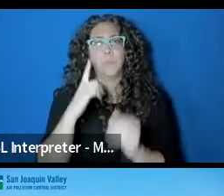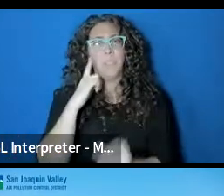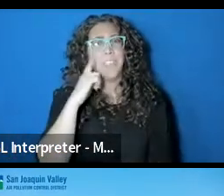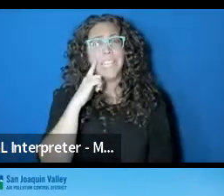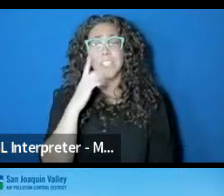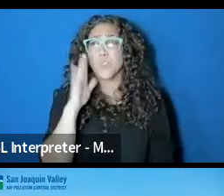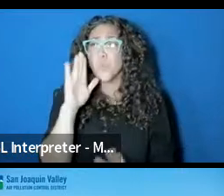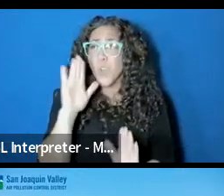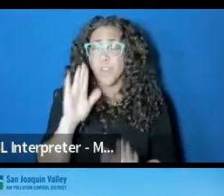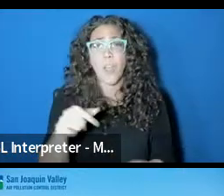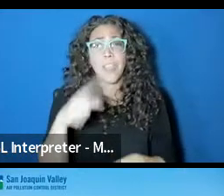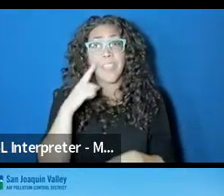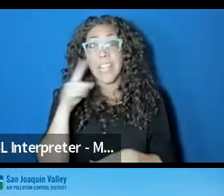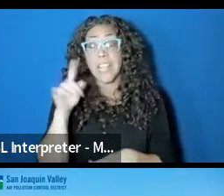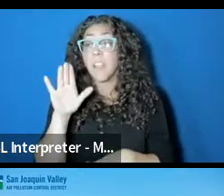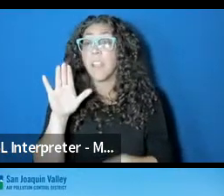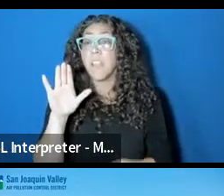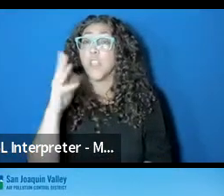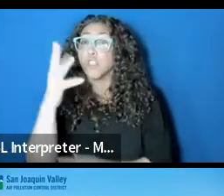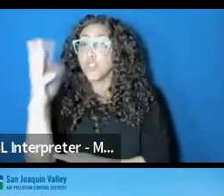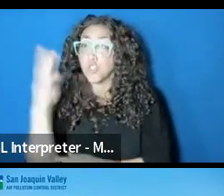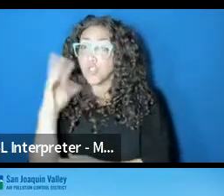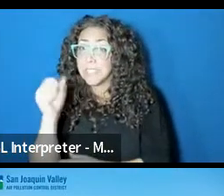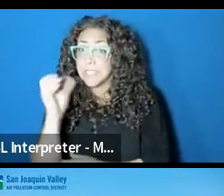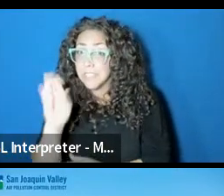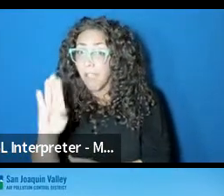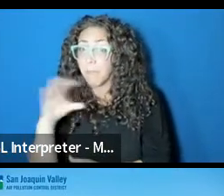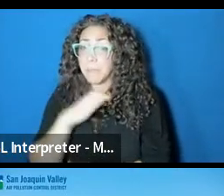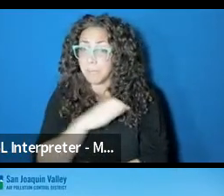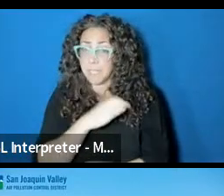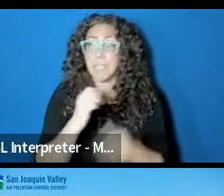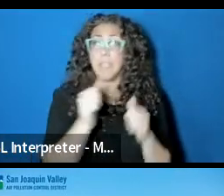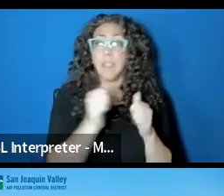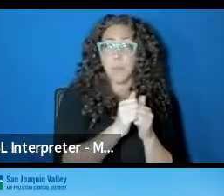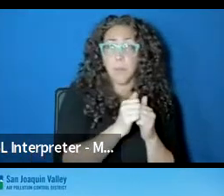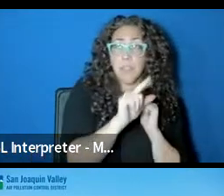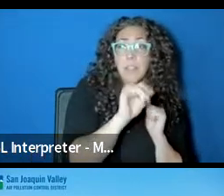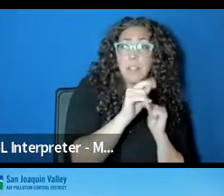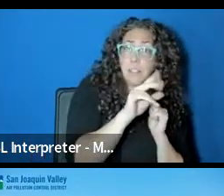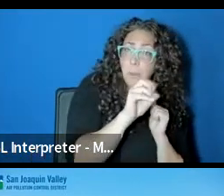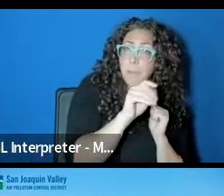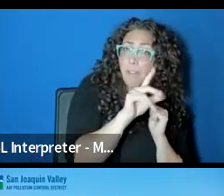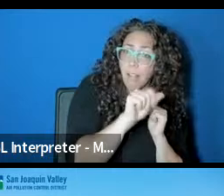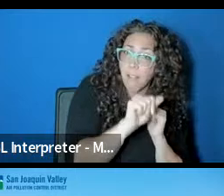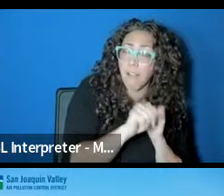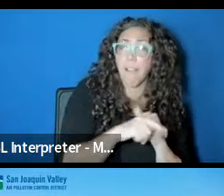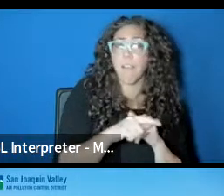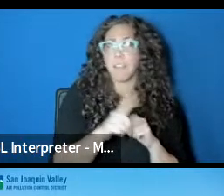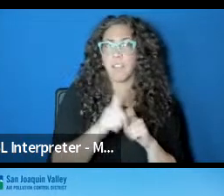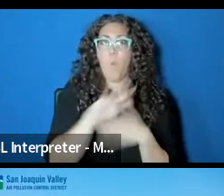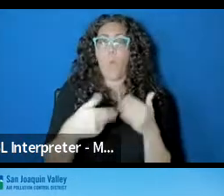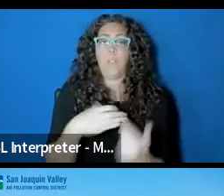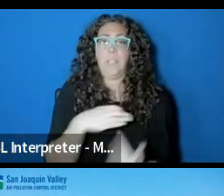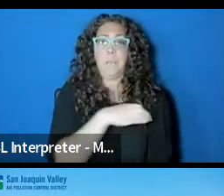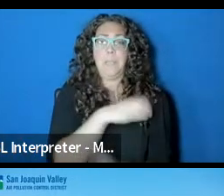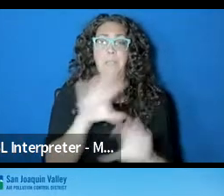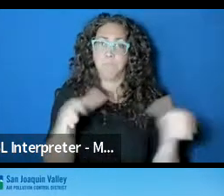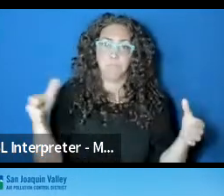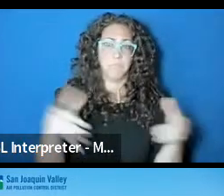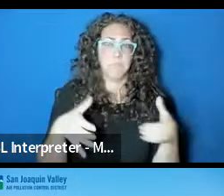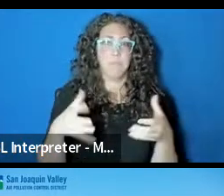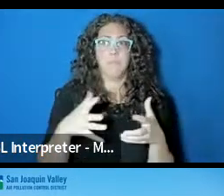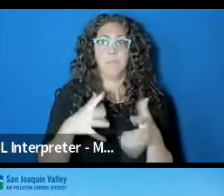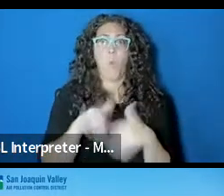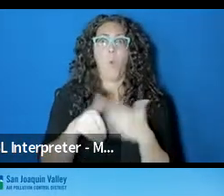culmination of all the work that the folks in the trees subcommittee have been doing, Little Manila has been doing, and really this whole committee. So looking